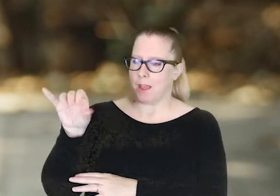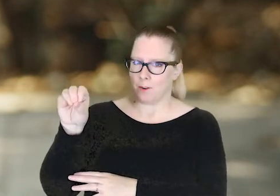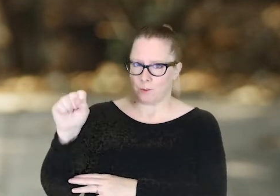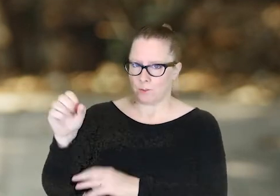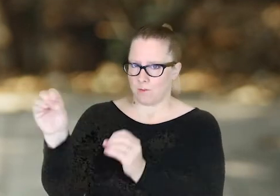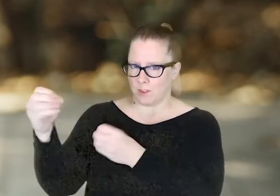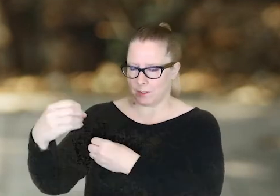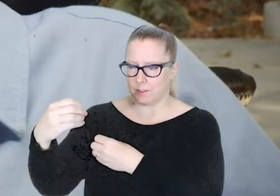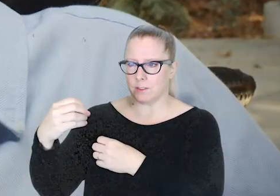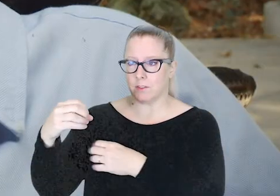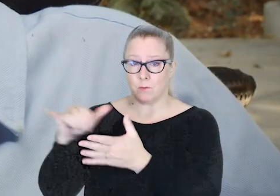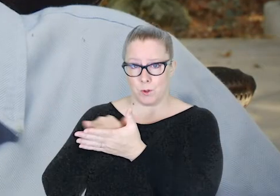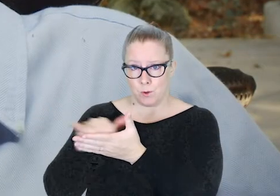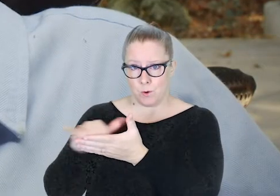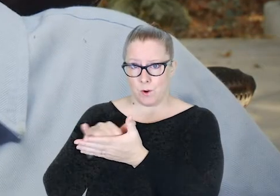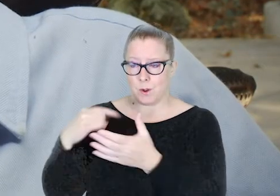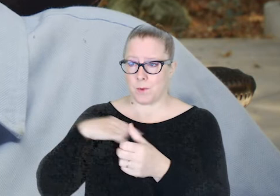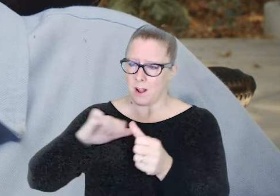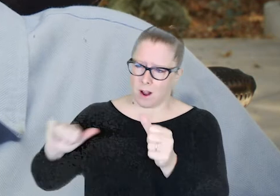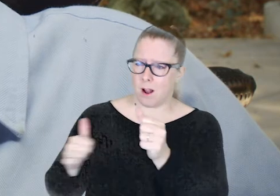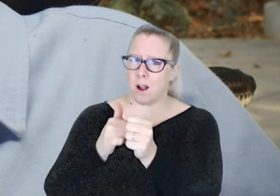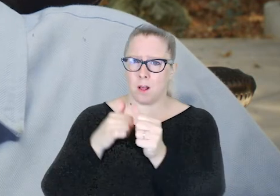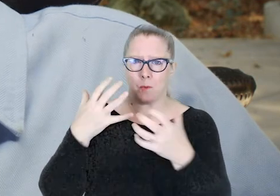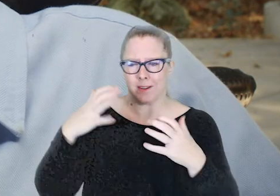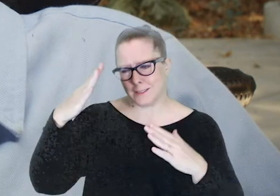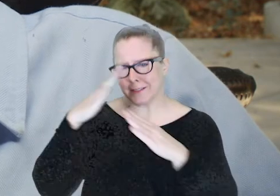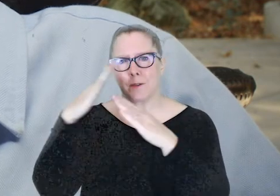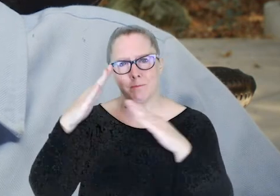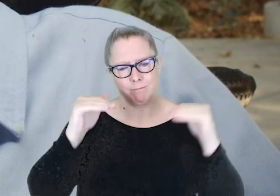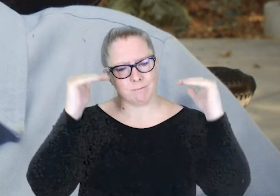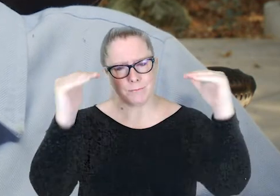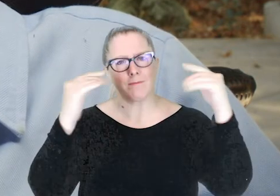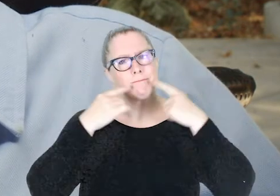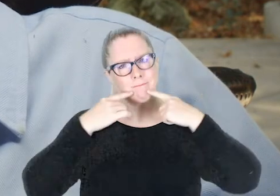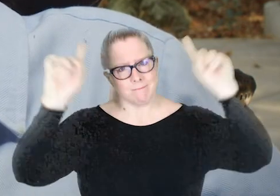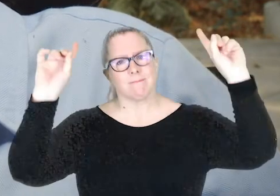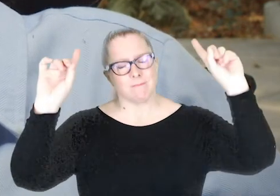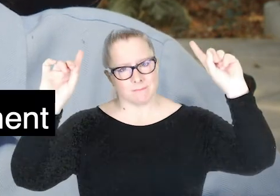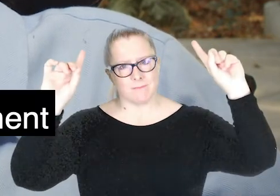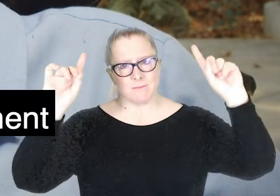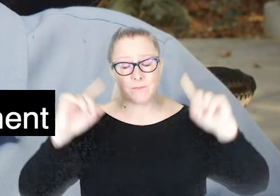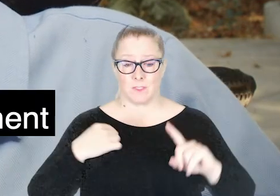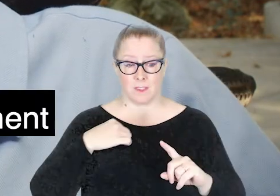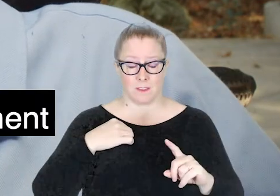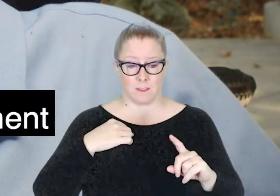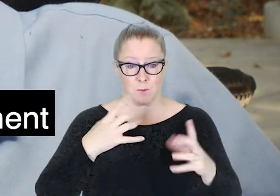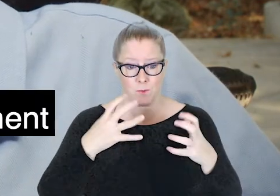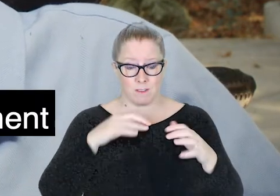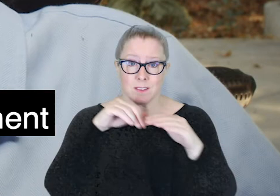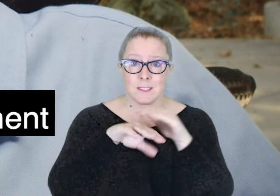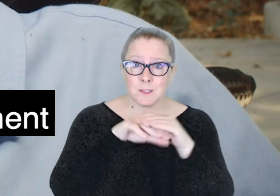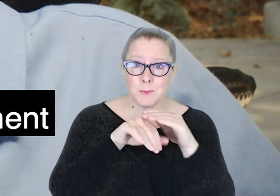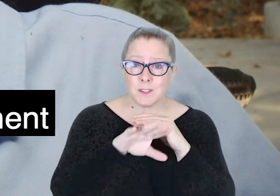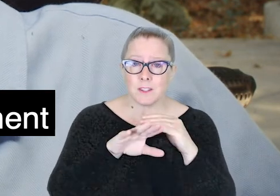York, Victor Calisi, says, we want to race to the top. So I think collectively we can see accessibility as a